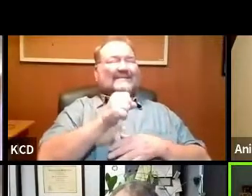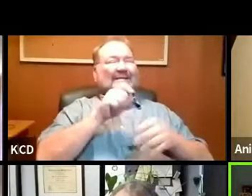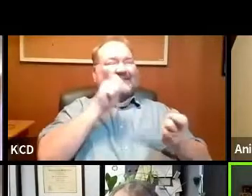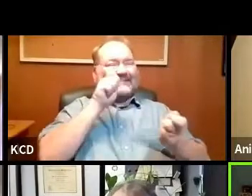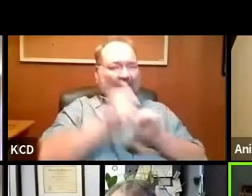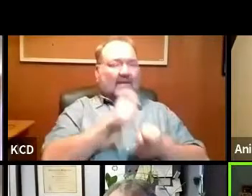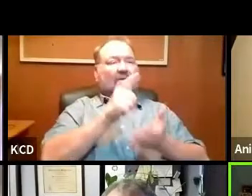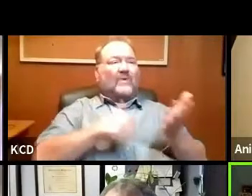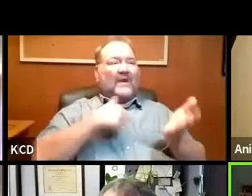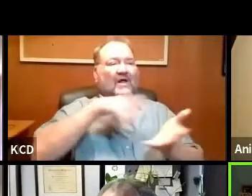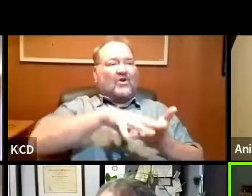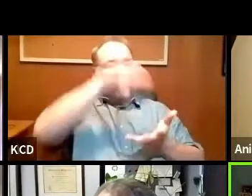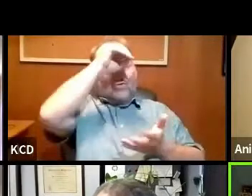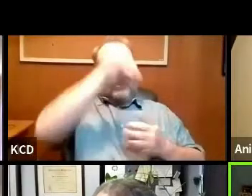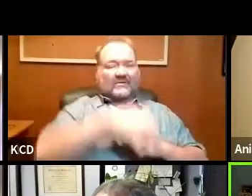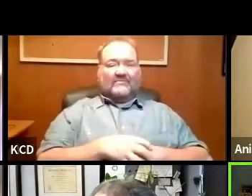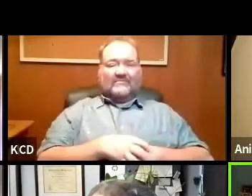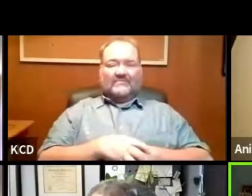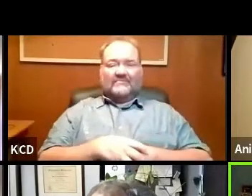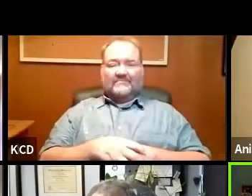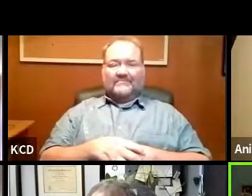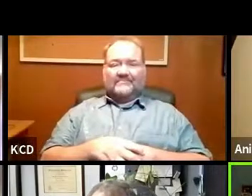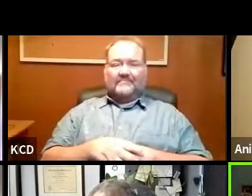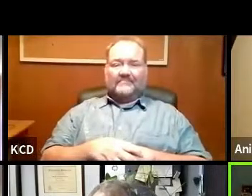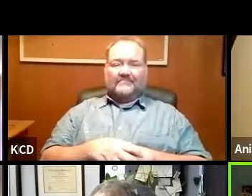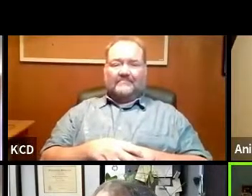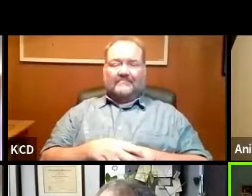I learned.